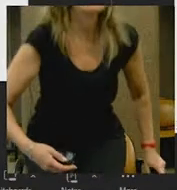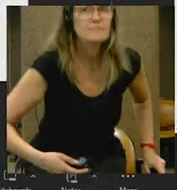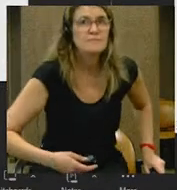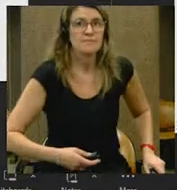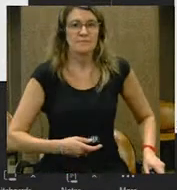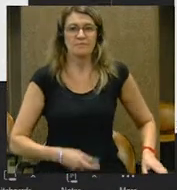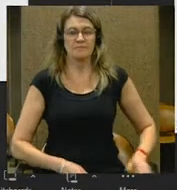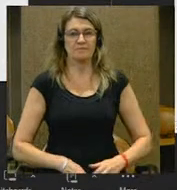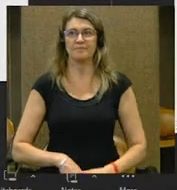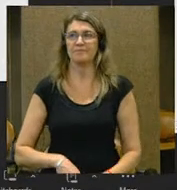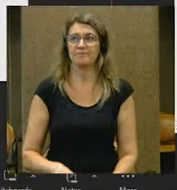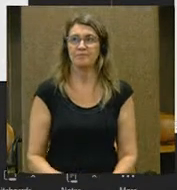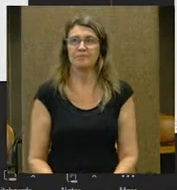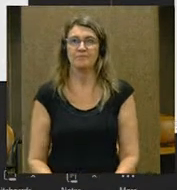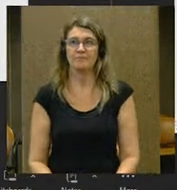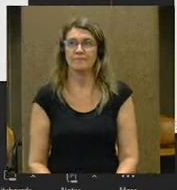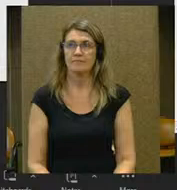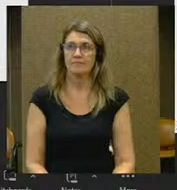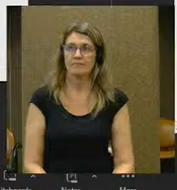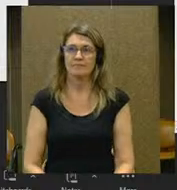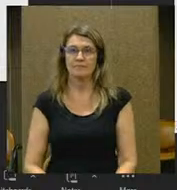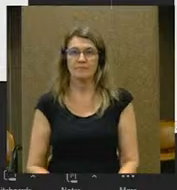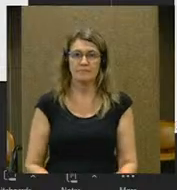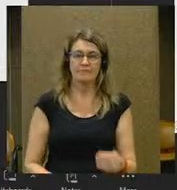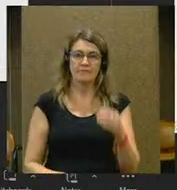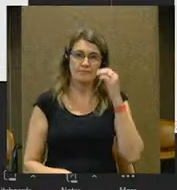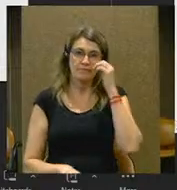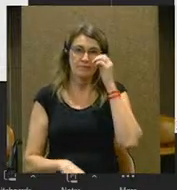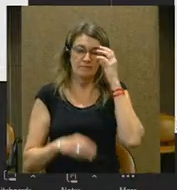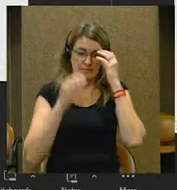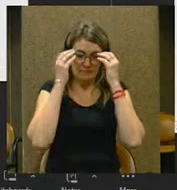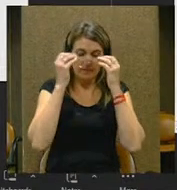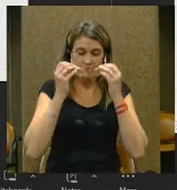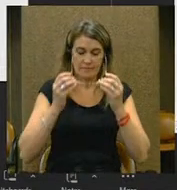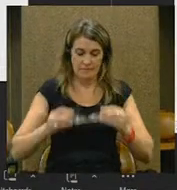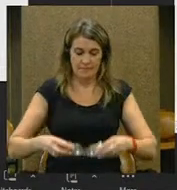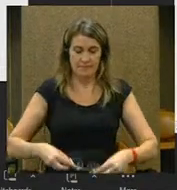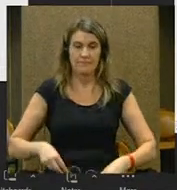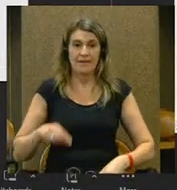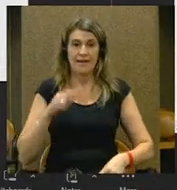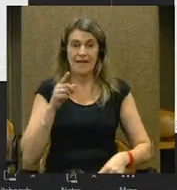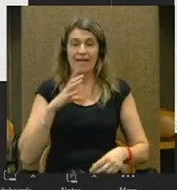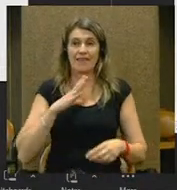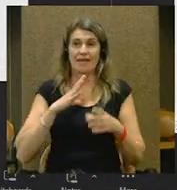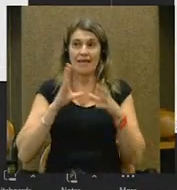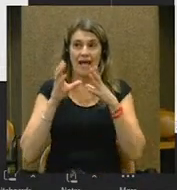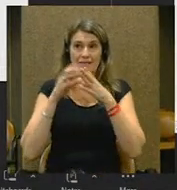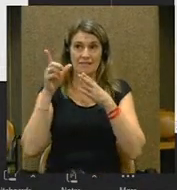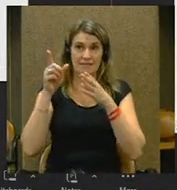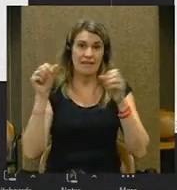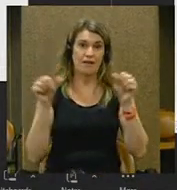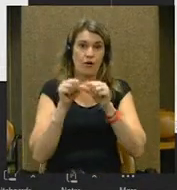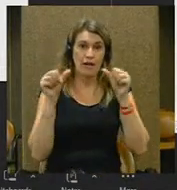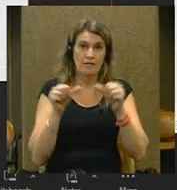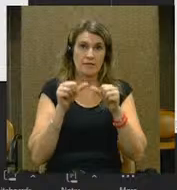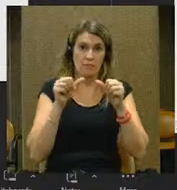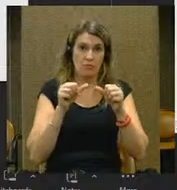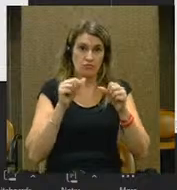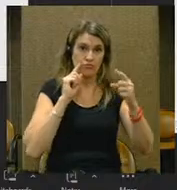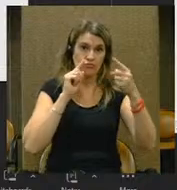This is our comprehensive package of intervention, which expands on the previous response that I